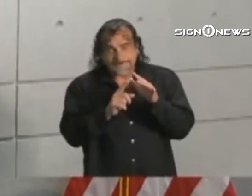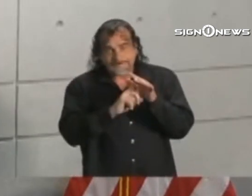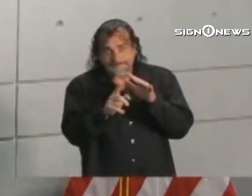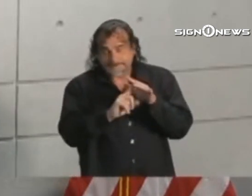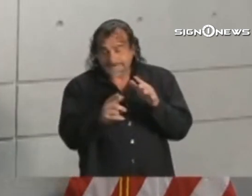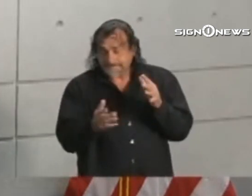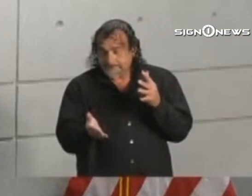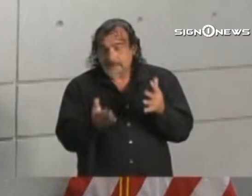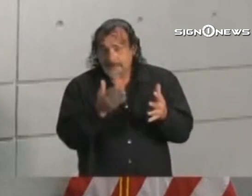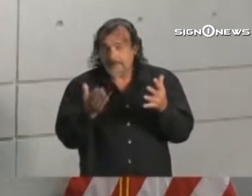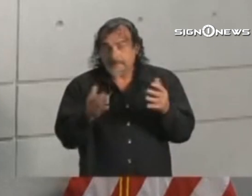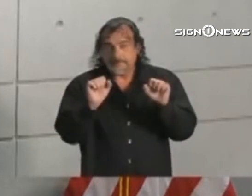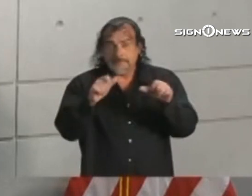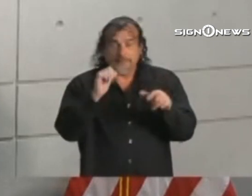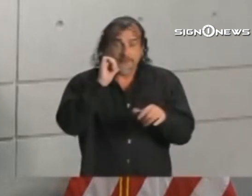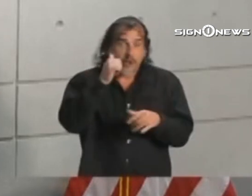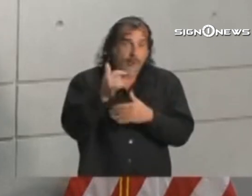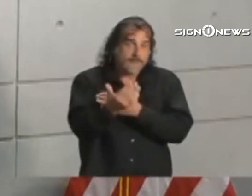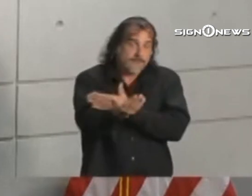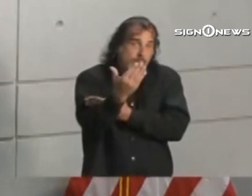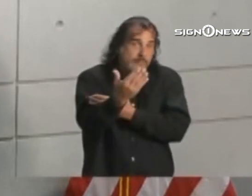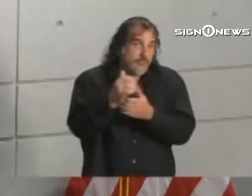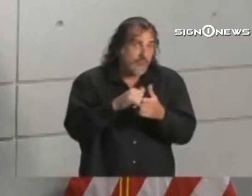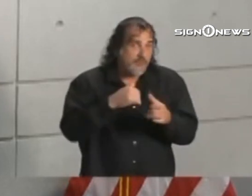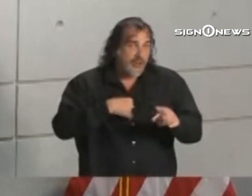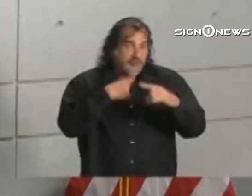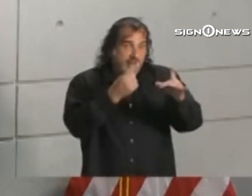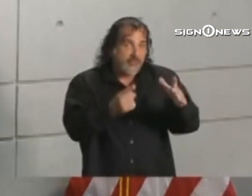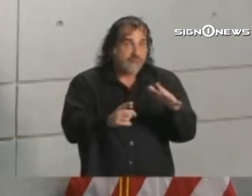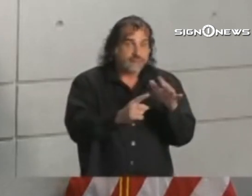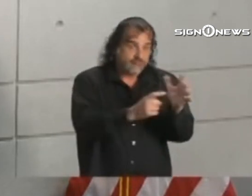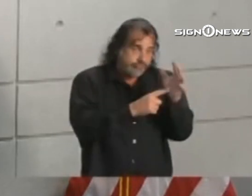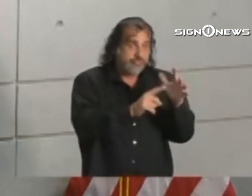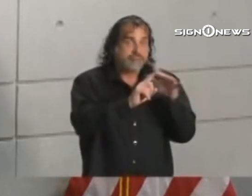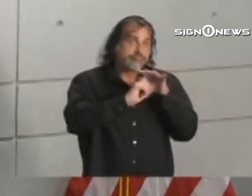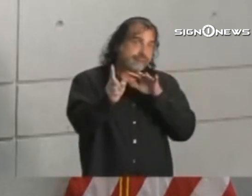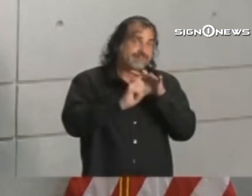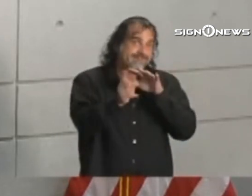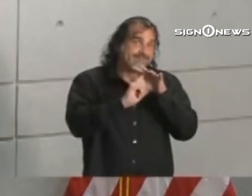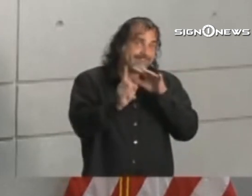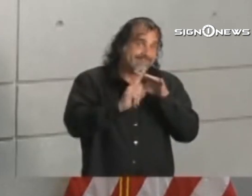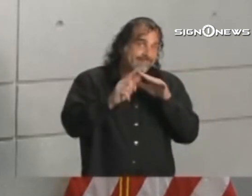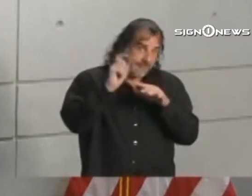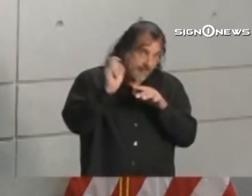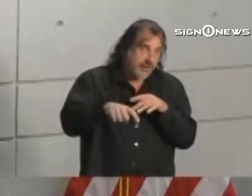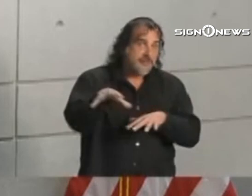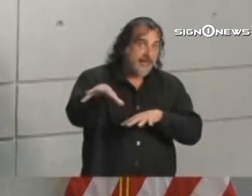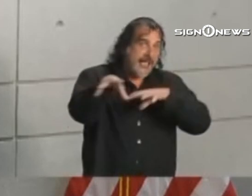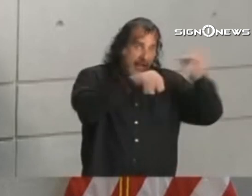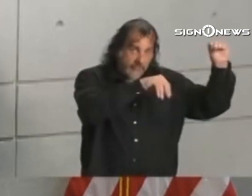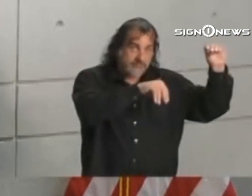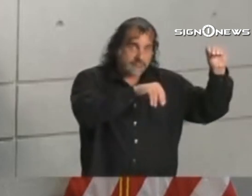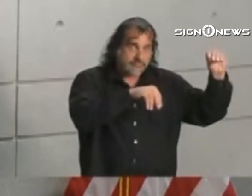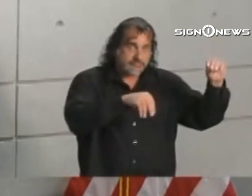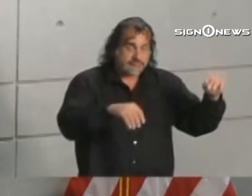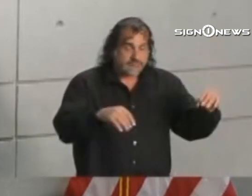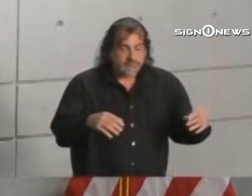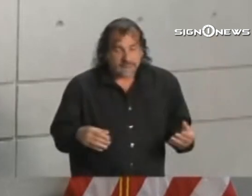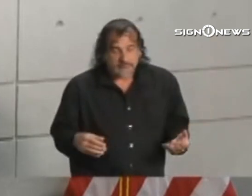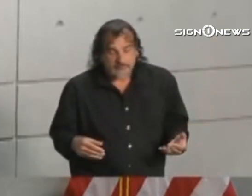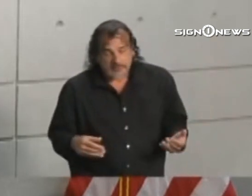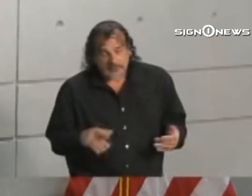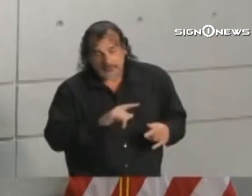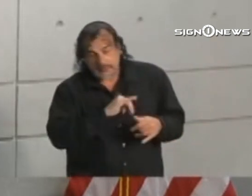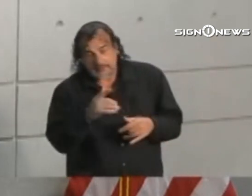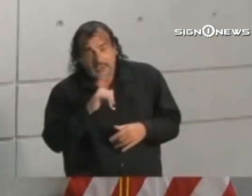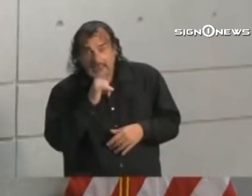possible early tomorrow in each of these counties, that you do leave low-lying areas or not, I am